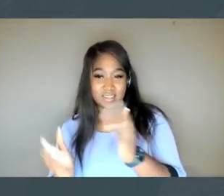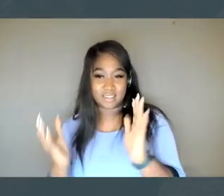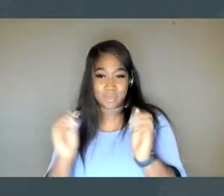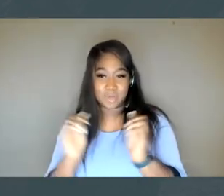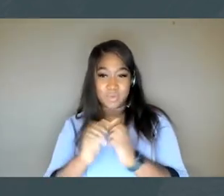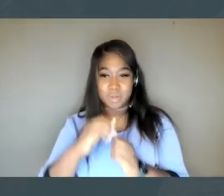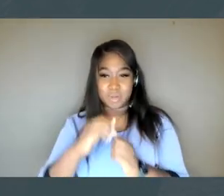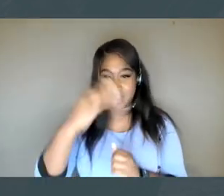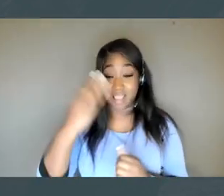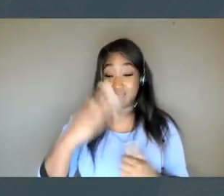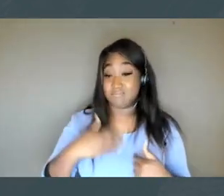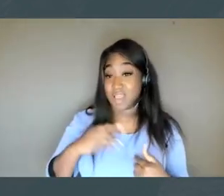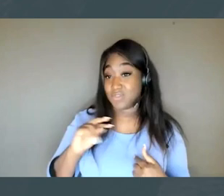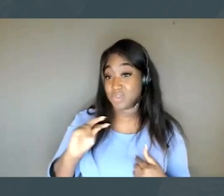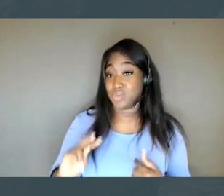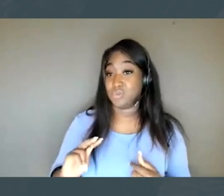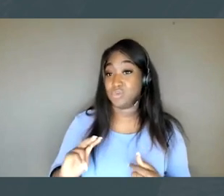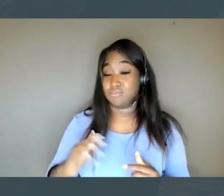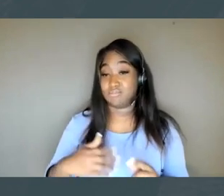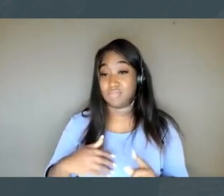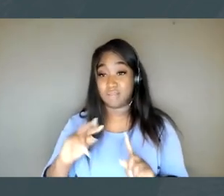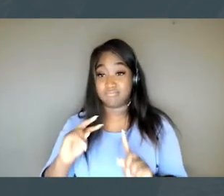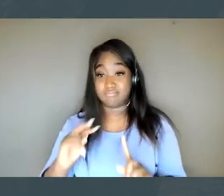in my view.